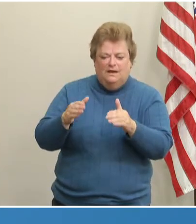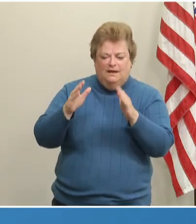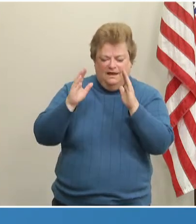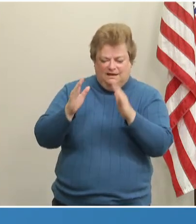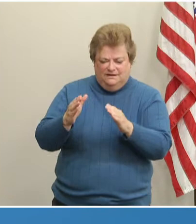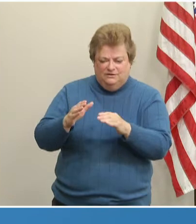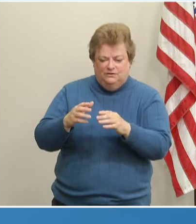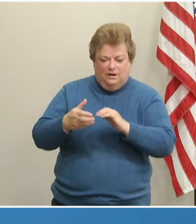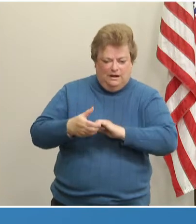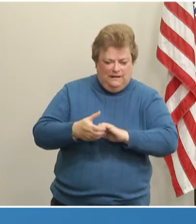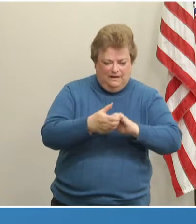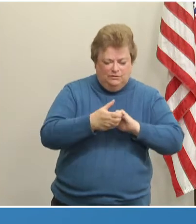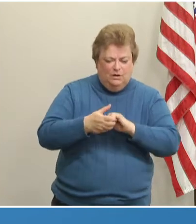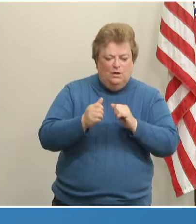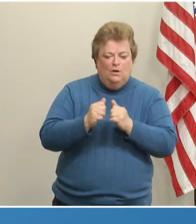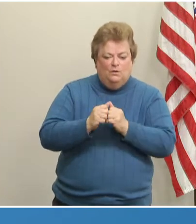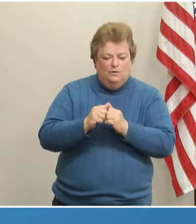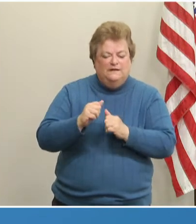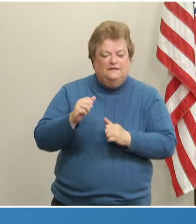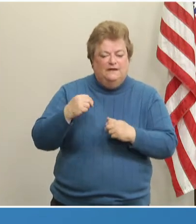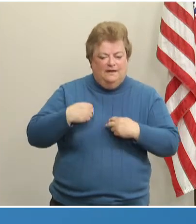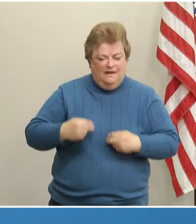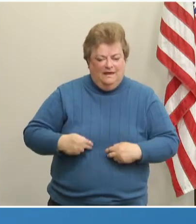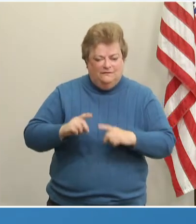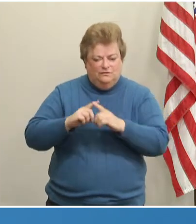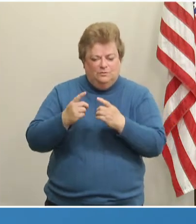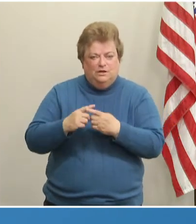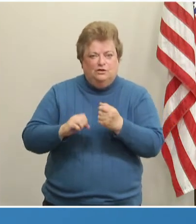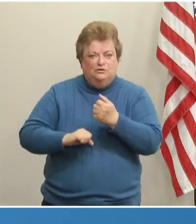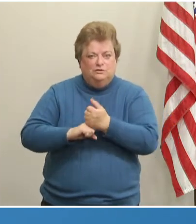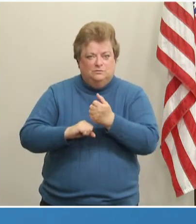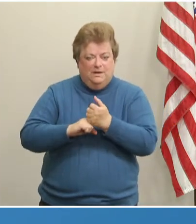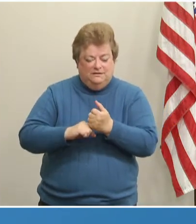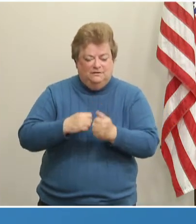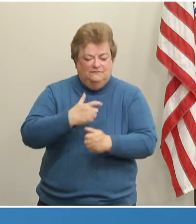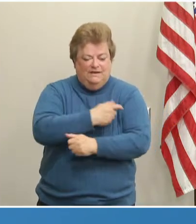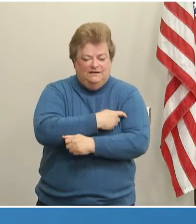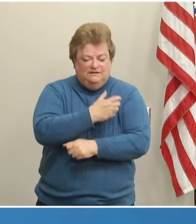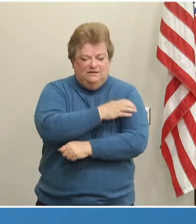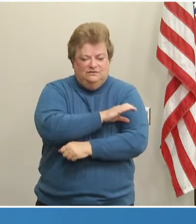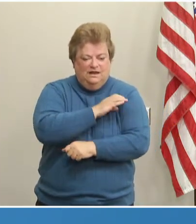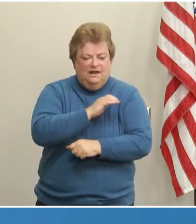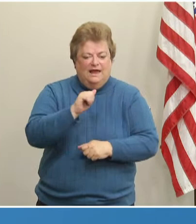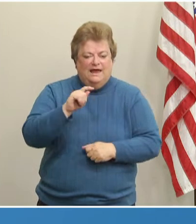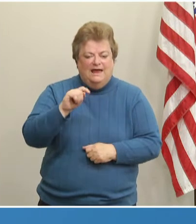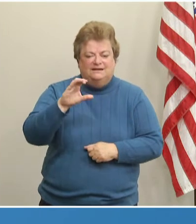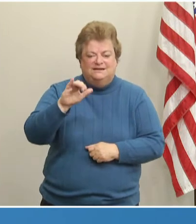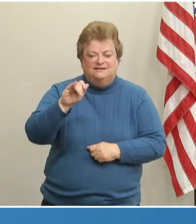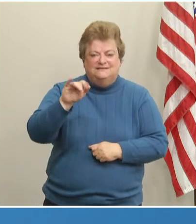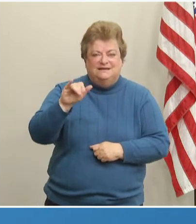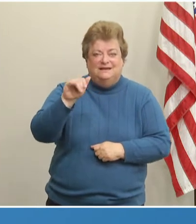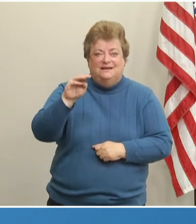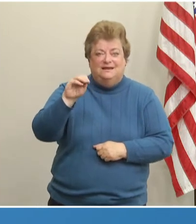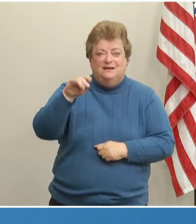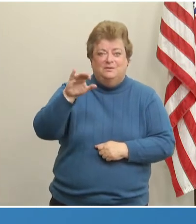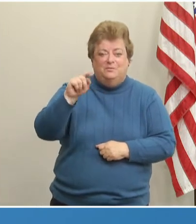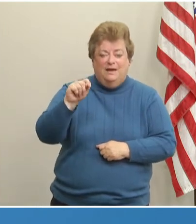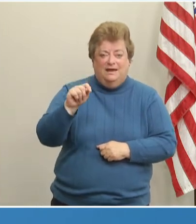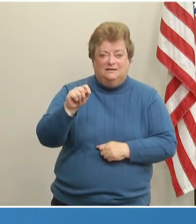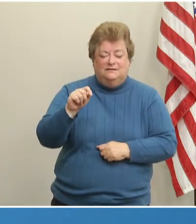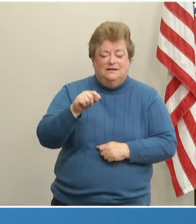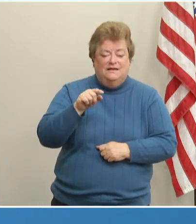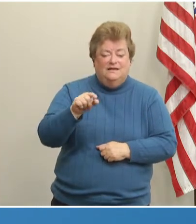the Lincoln Lancaster County Health Department to sponsor a vaccination clinic at City Impact. This